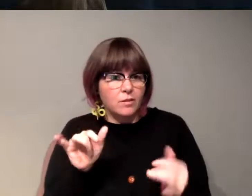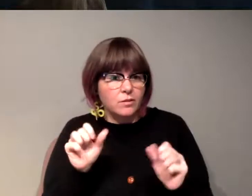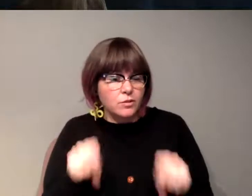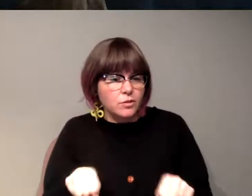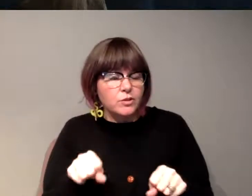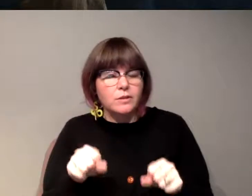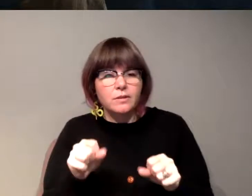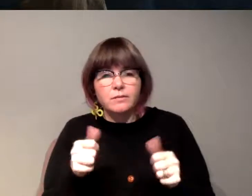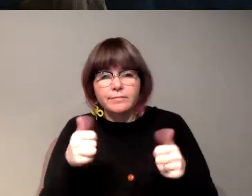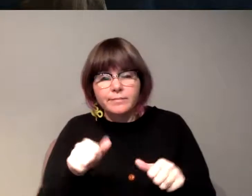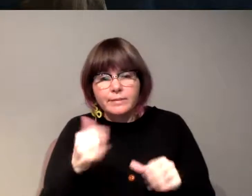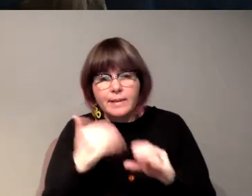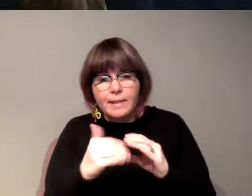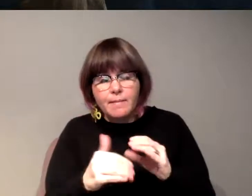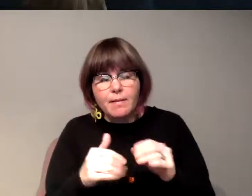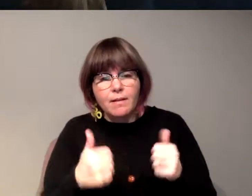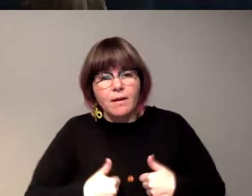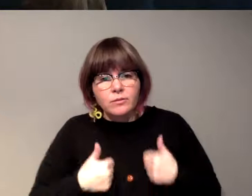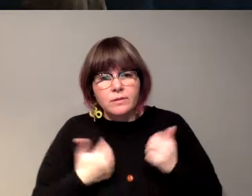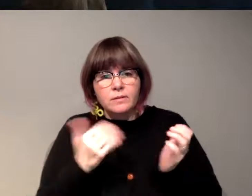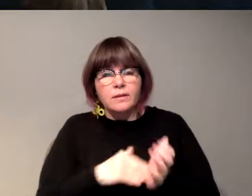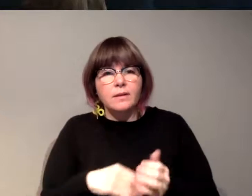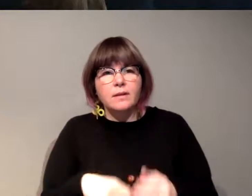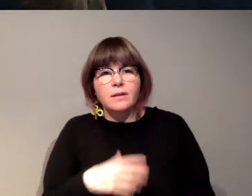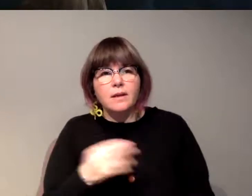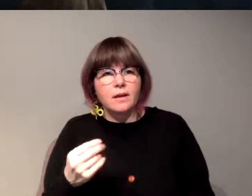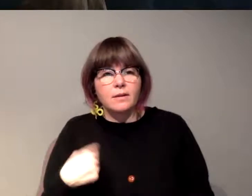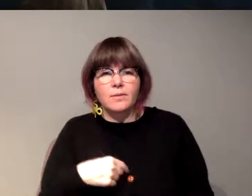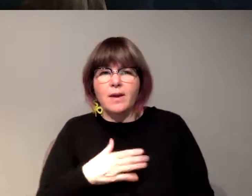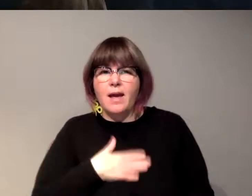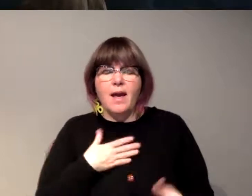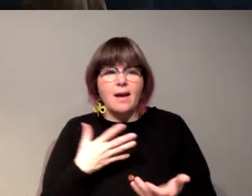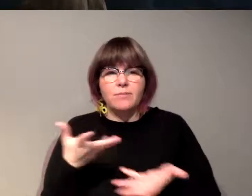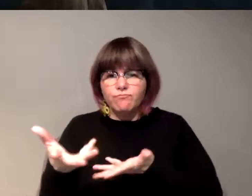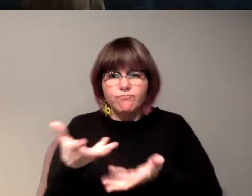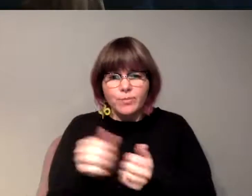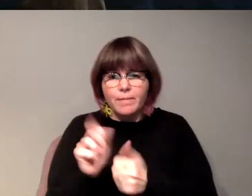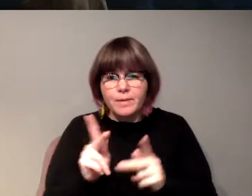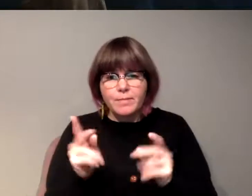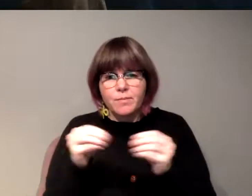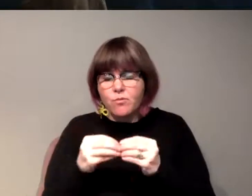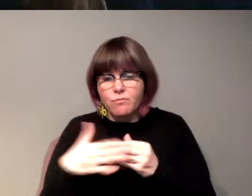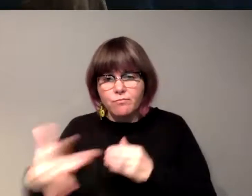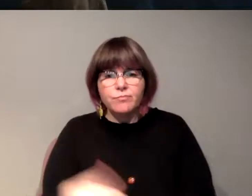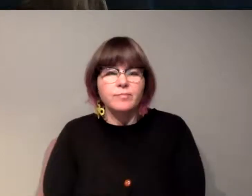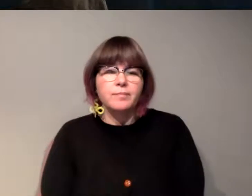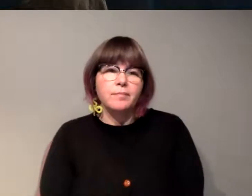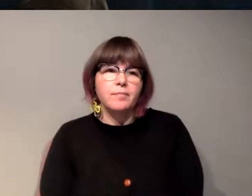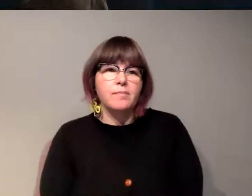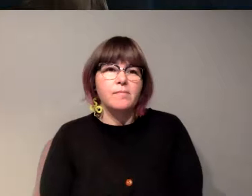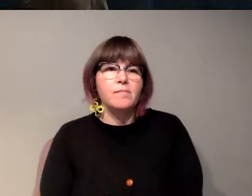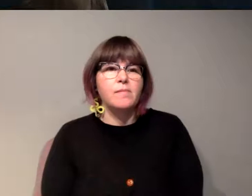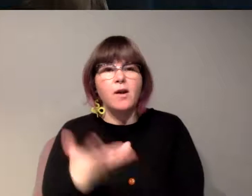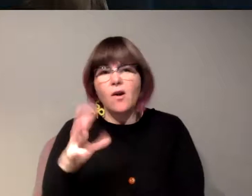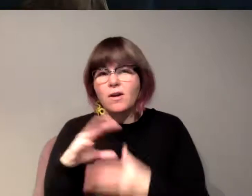the email addresses, and we're happy to talk with people further if they're interested. As I think I mentioned,